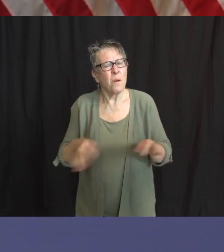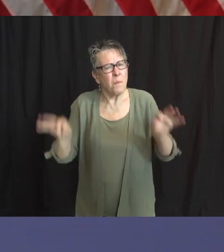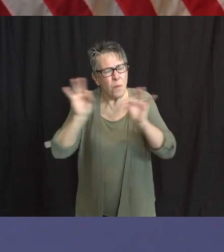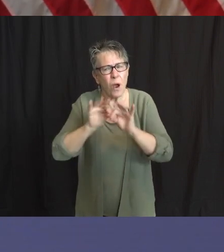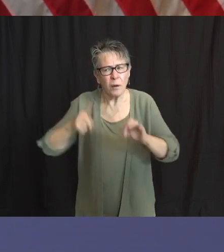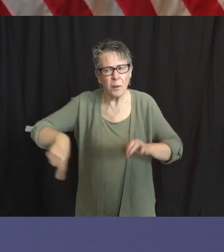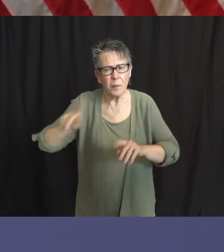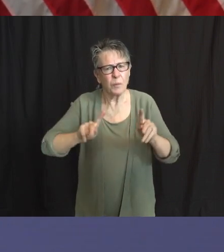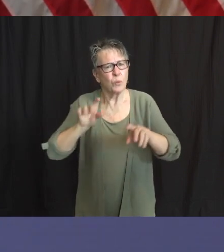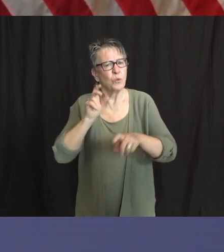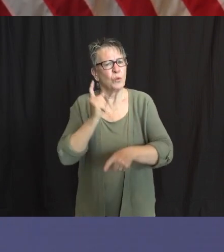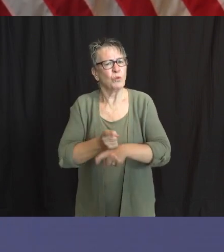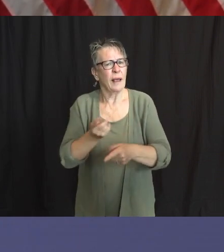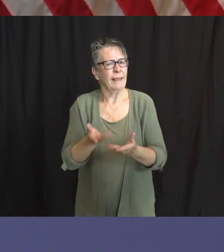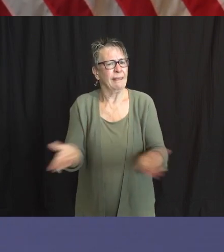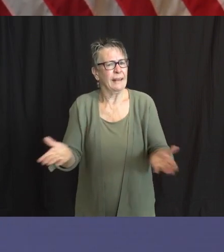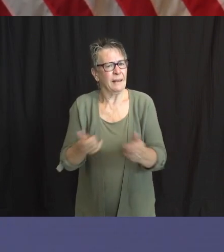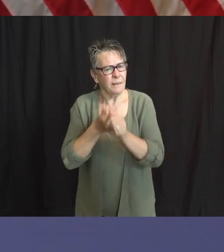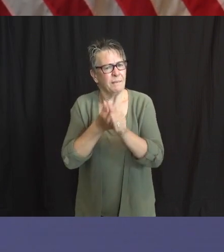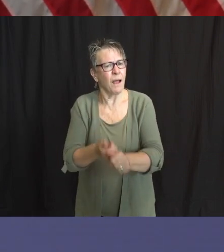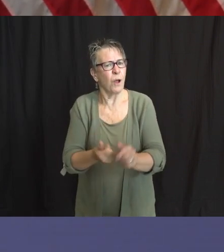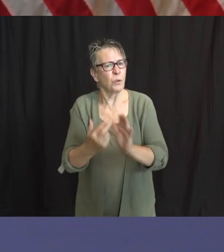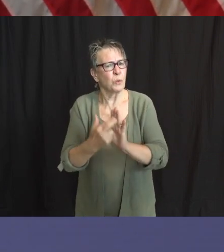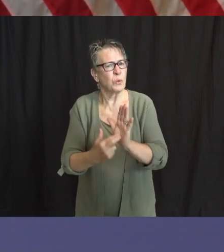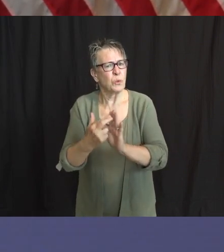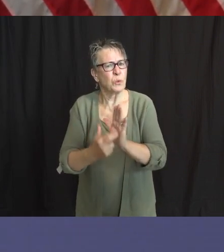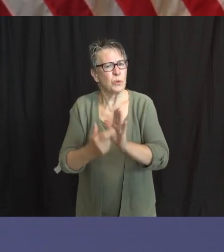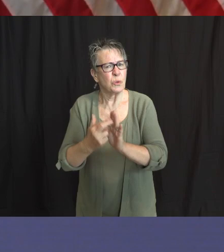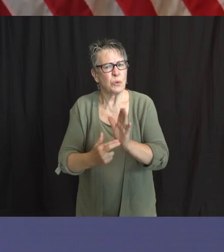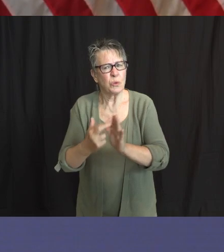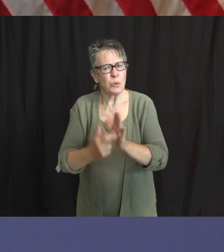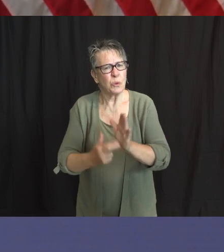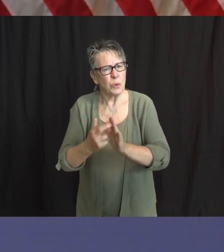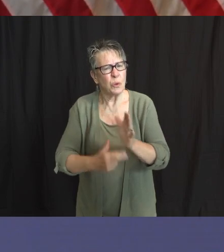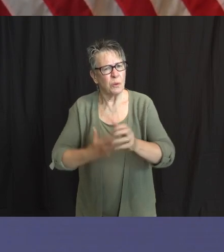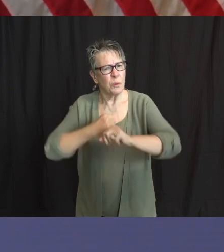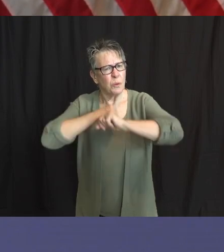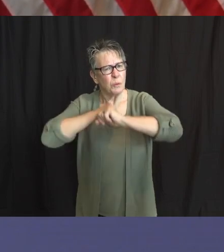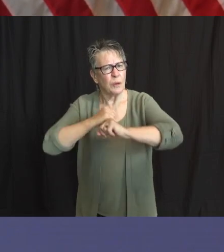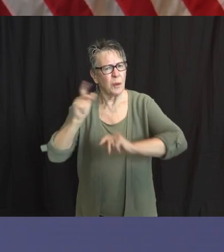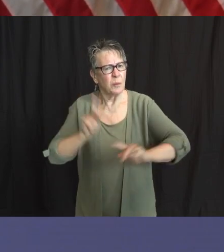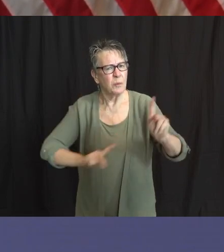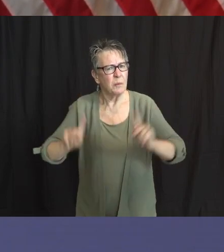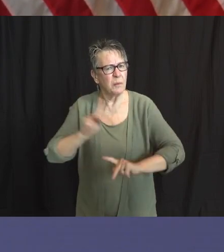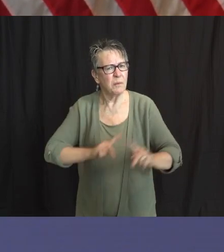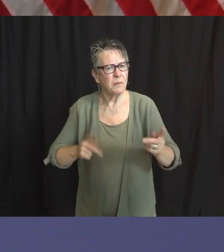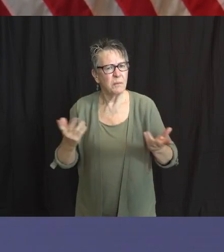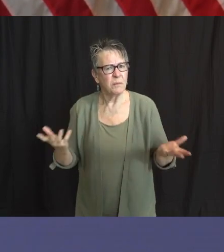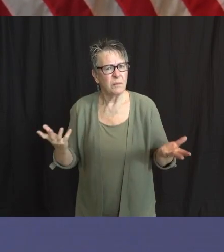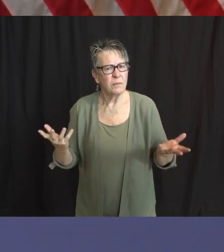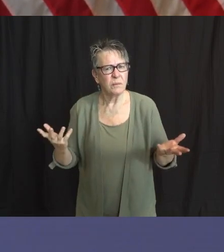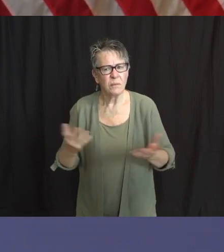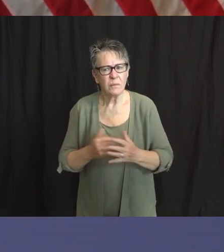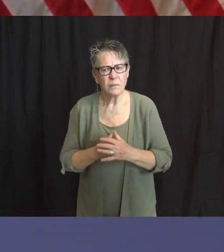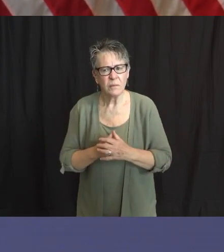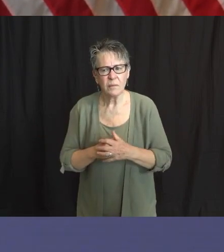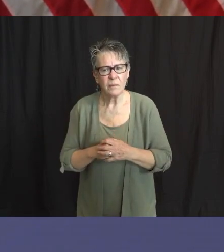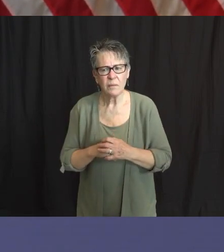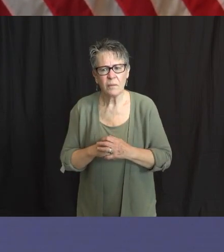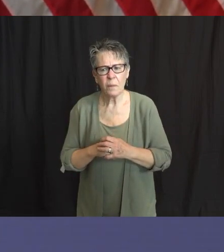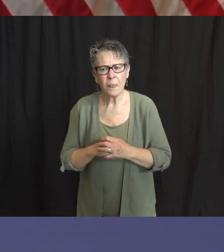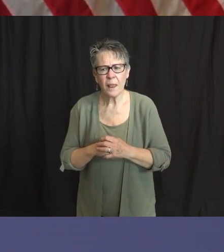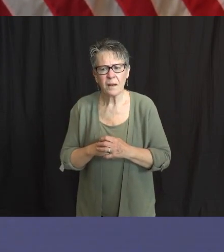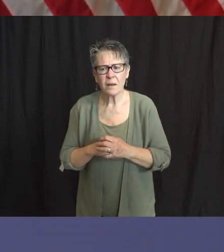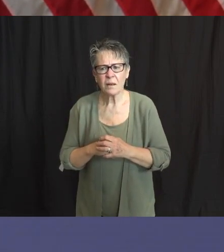They look at both the progress we've made and the 300 and something people, Judy, am I right, who went into a hospital yesterday? We're still not